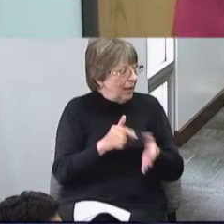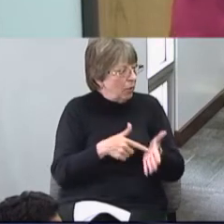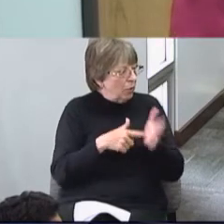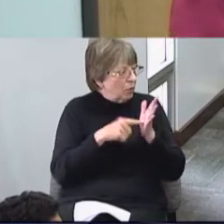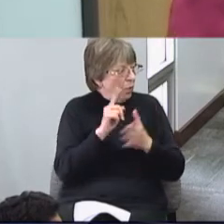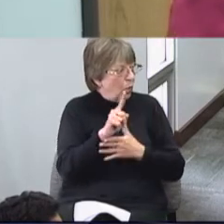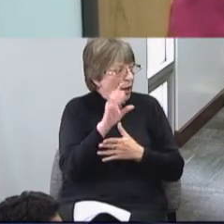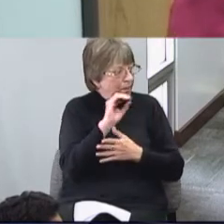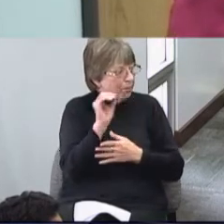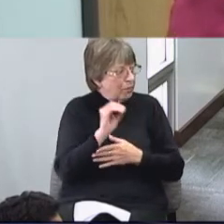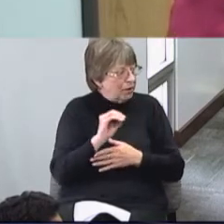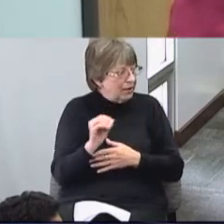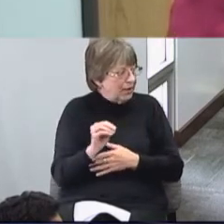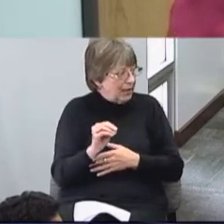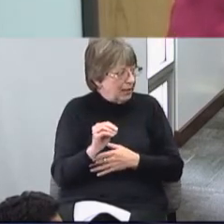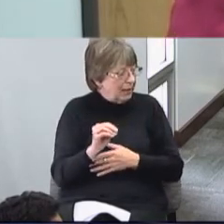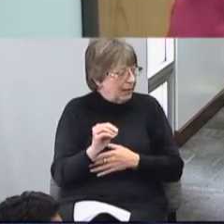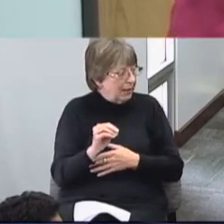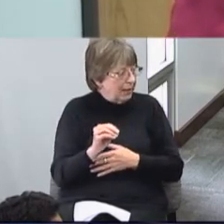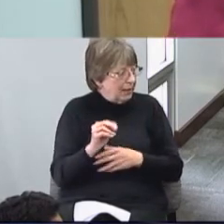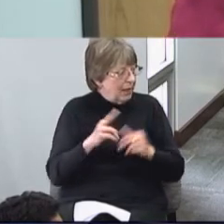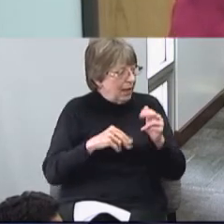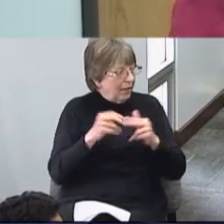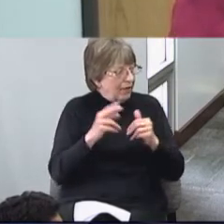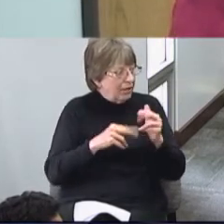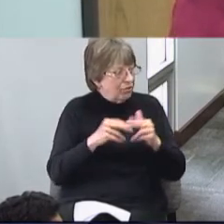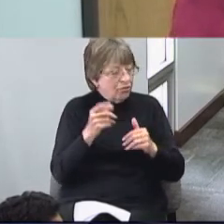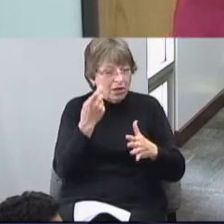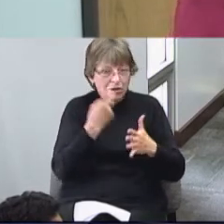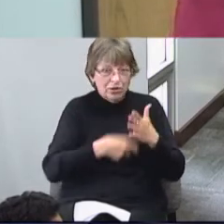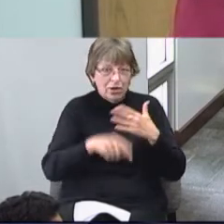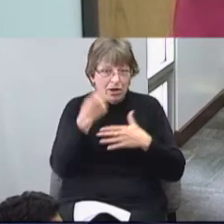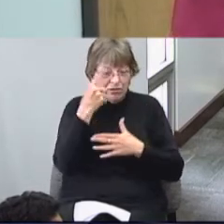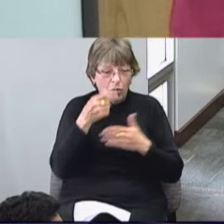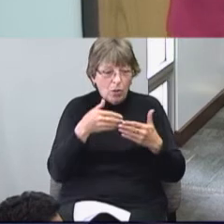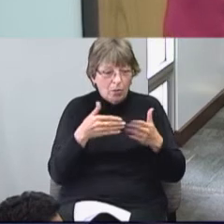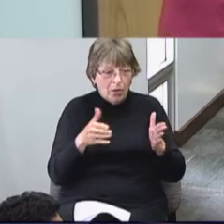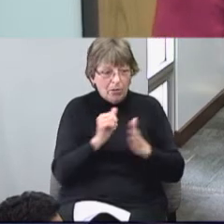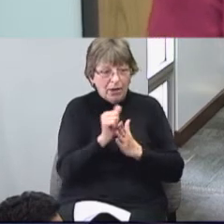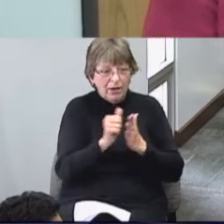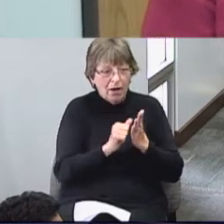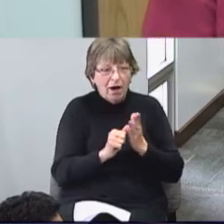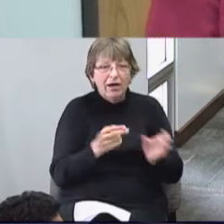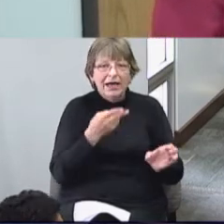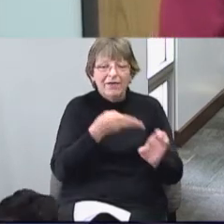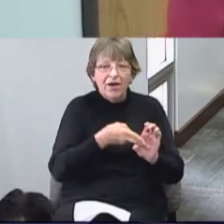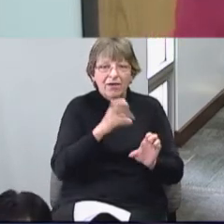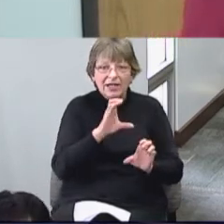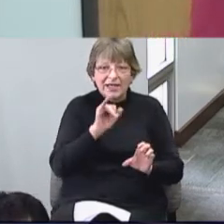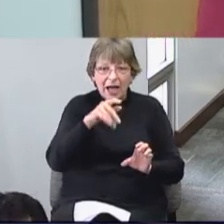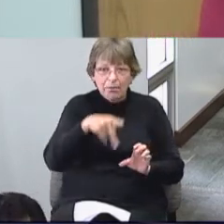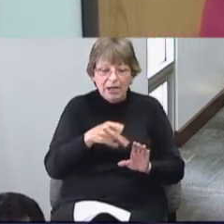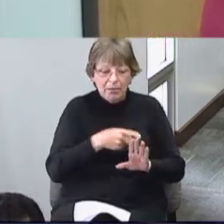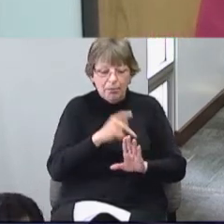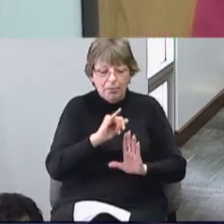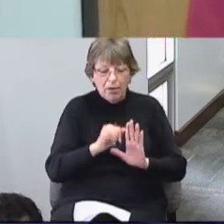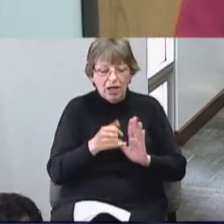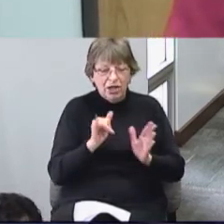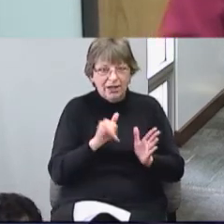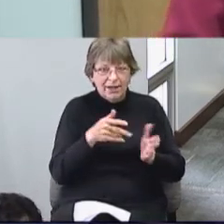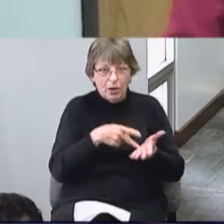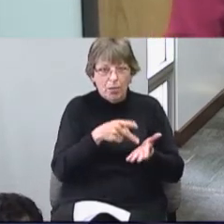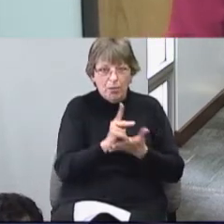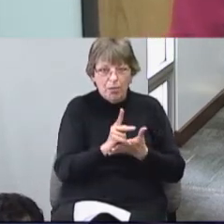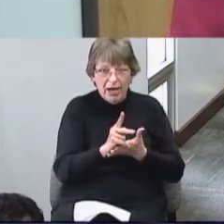eligible construction costs to be allocated for public art involving CIP projects that are paid wholly or in